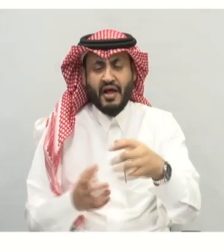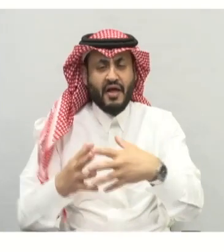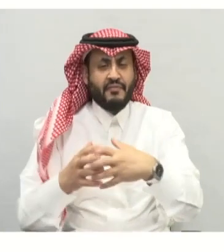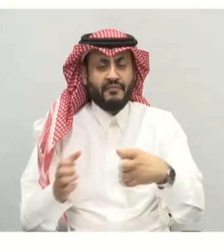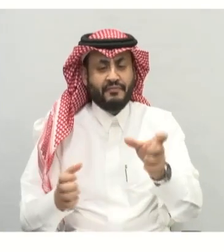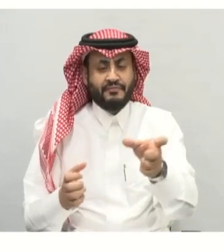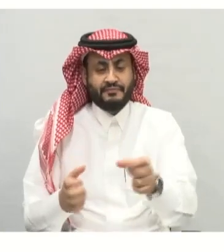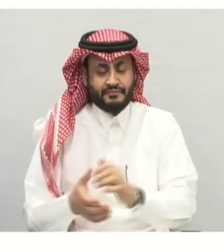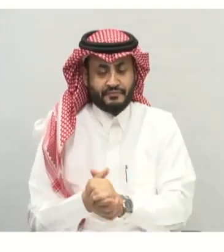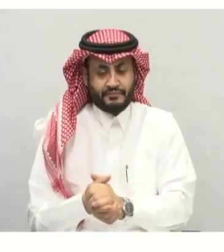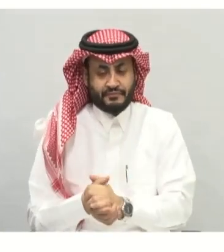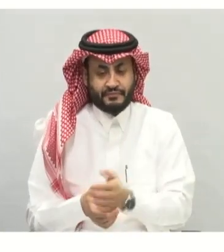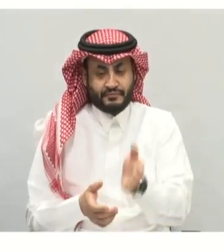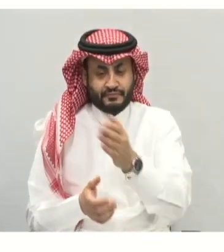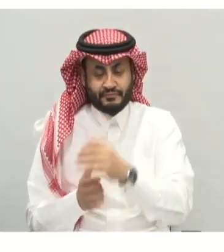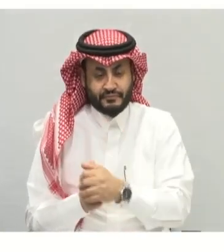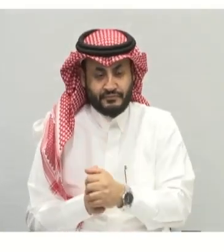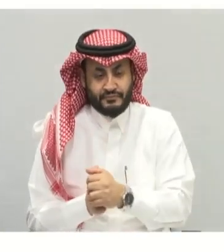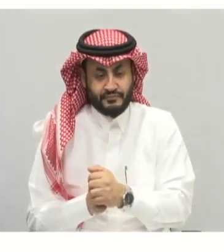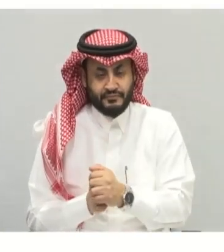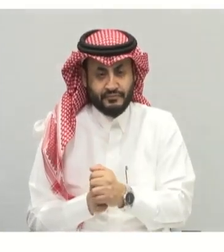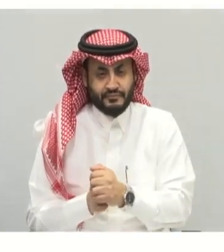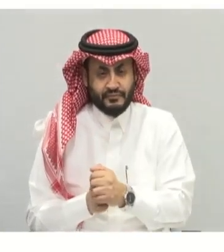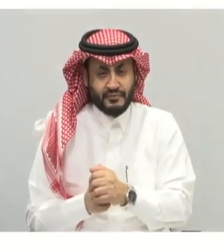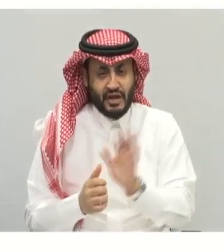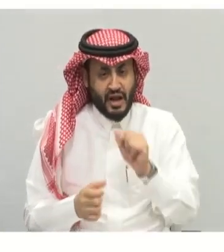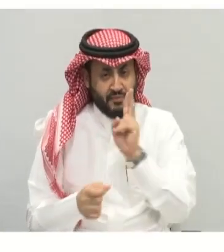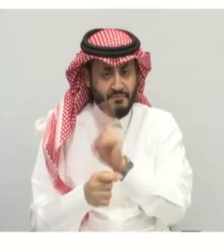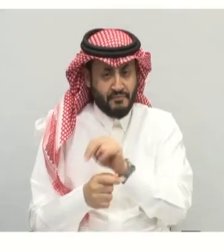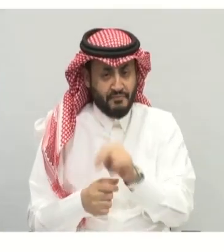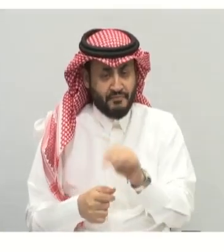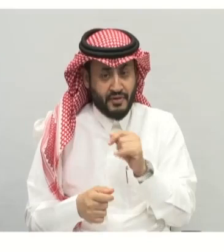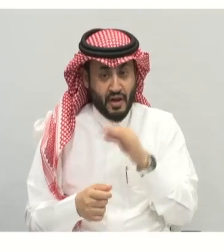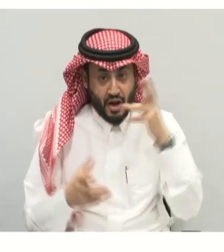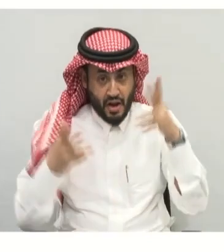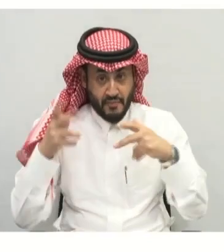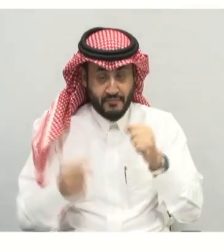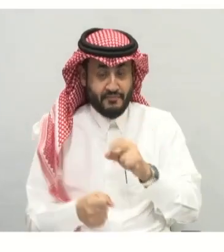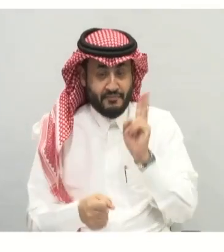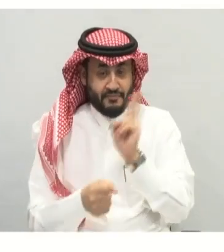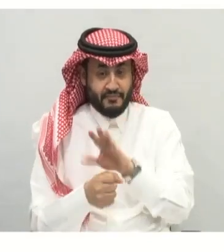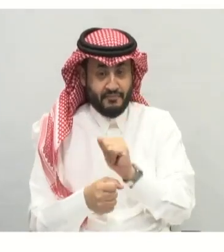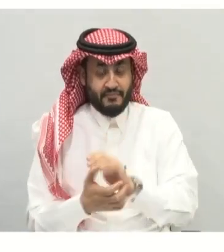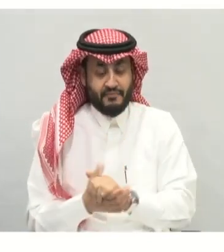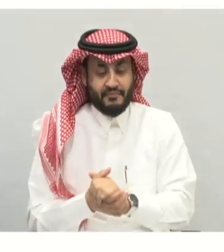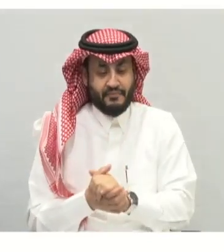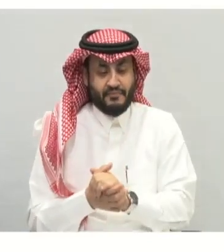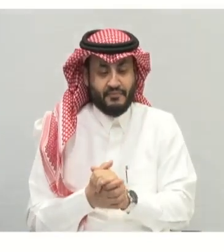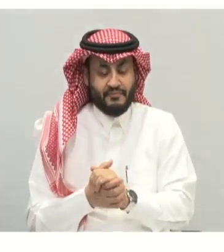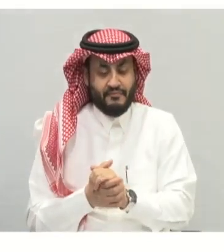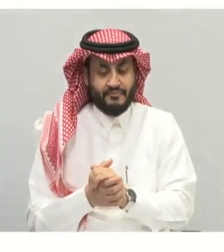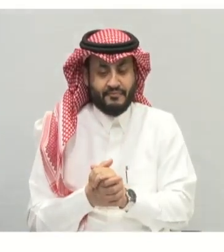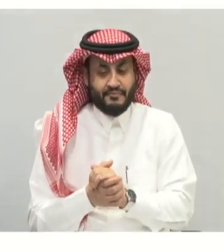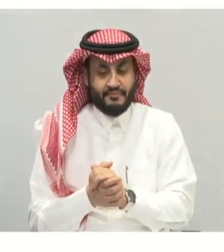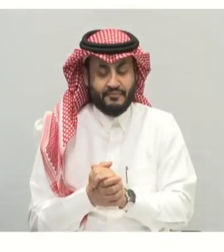it and also no kidding it means that when you are surprised of hearing something and you are in